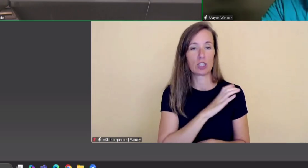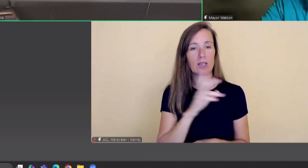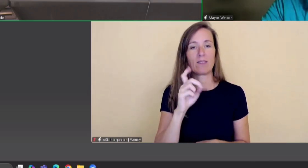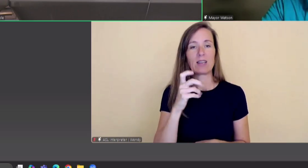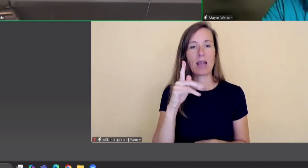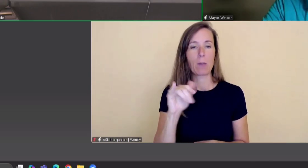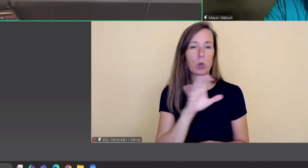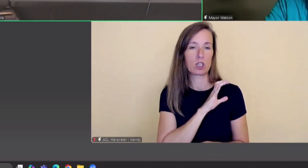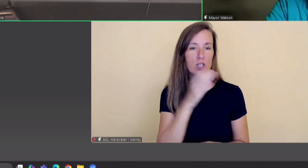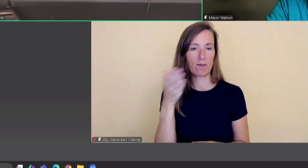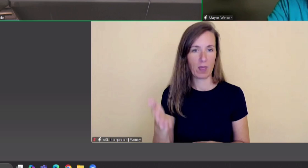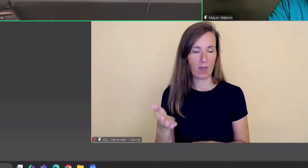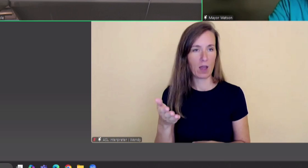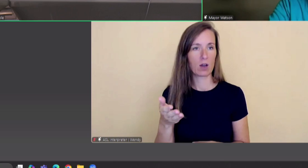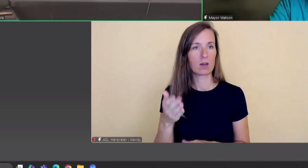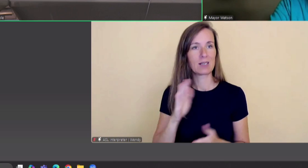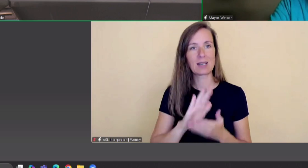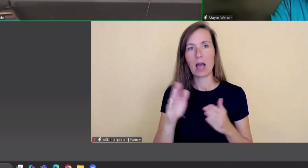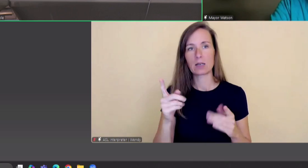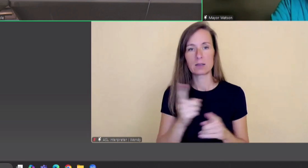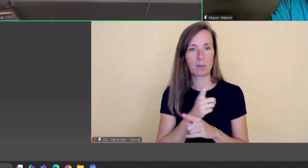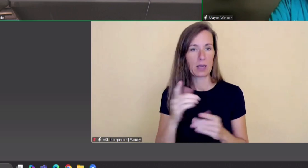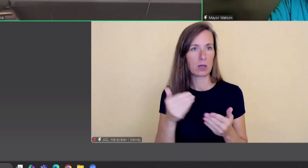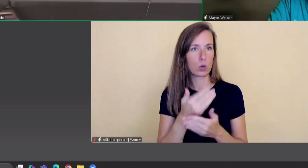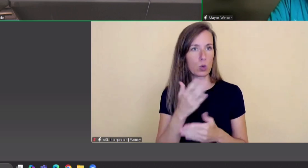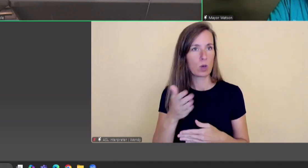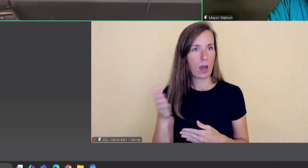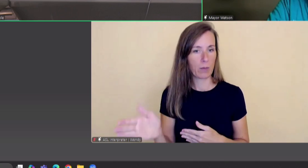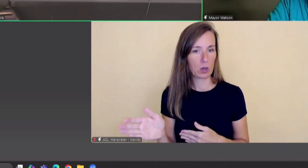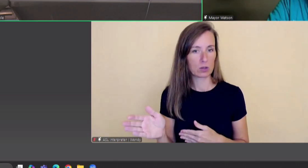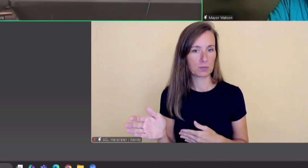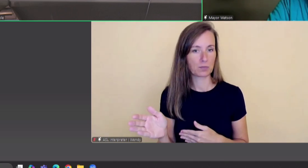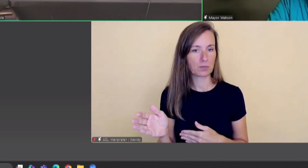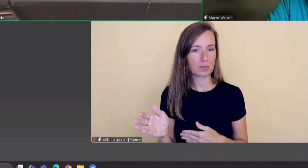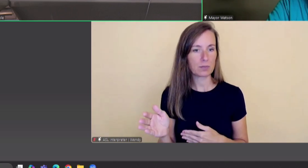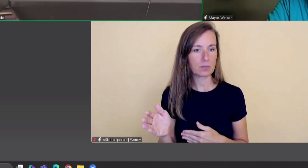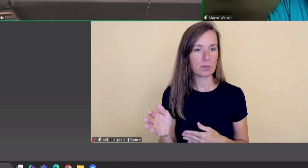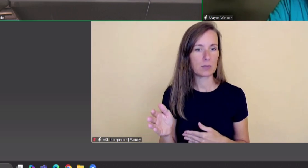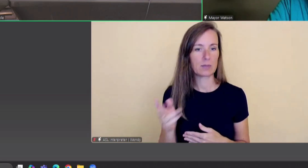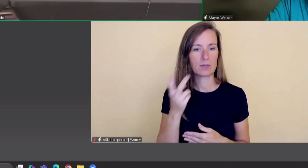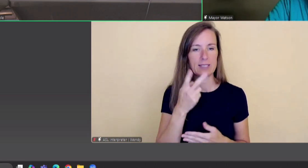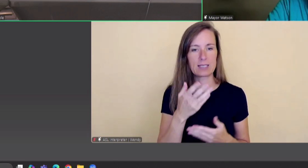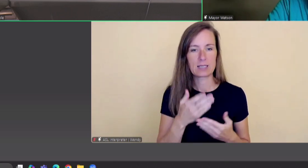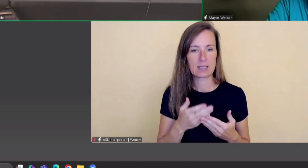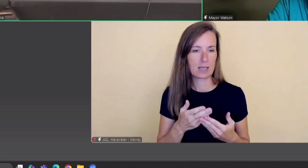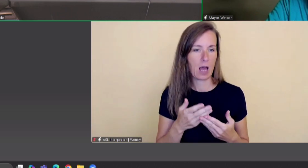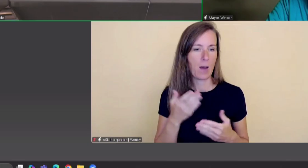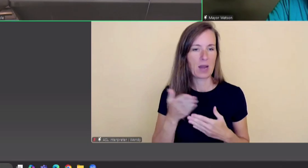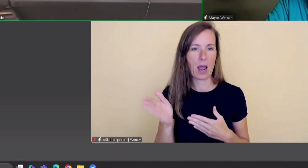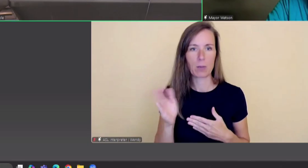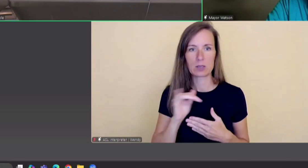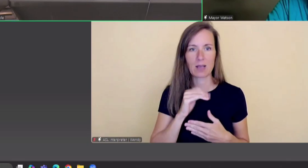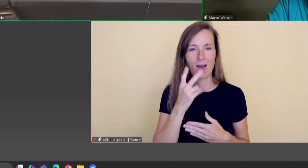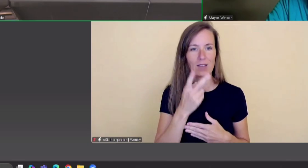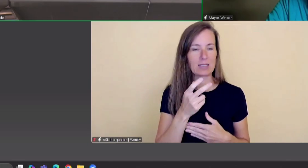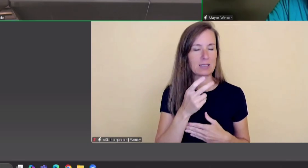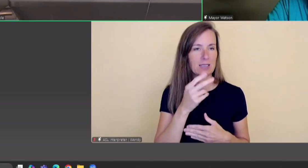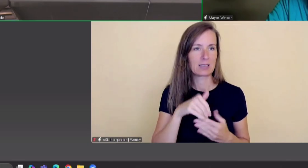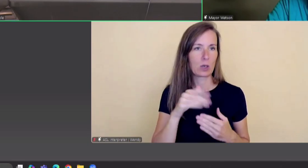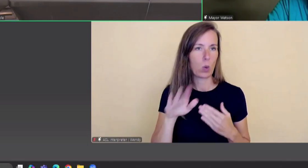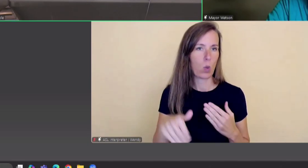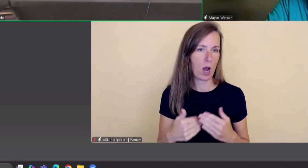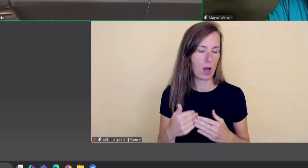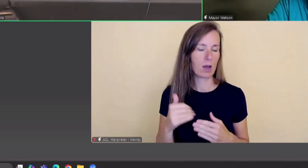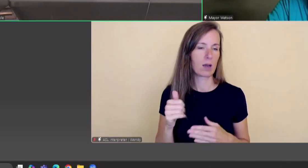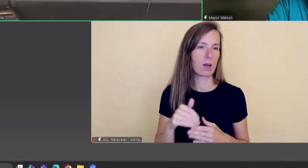nice to kind of meet some new neighbors and see some, neighbors' faces that I haven't seen in a while for that. So I